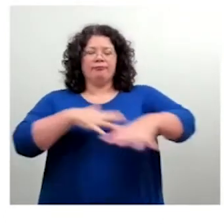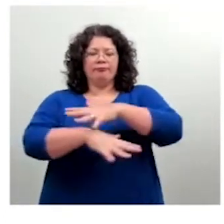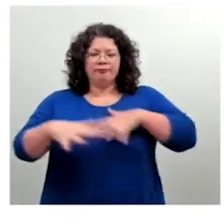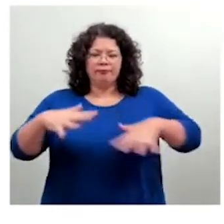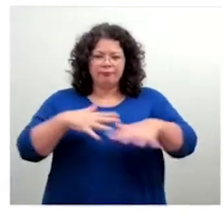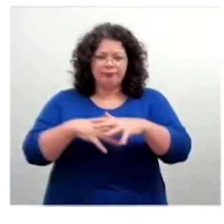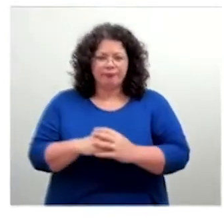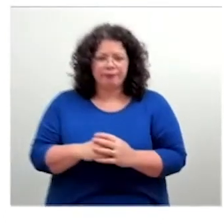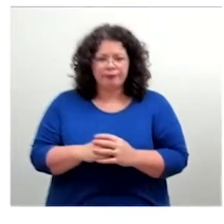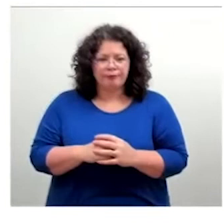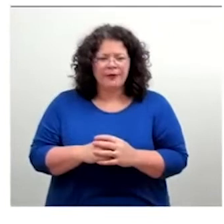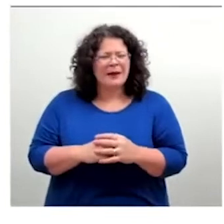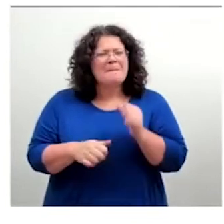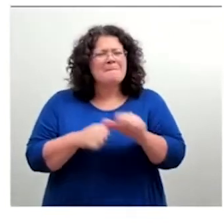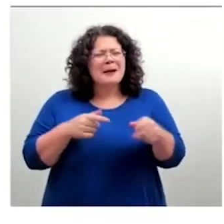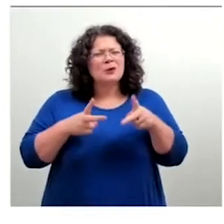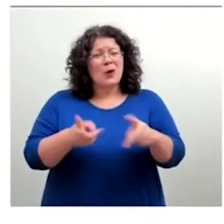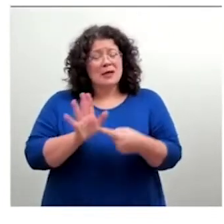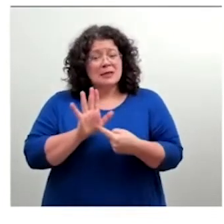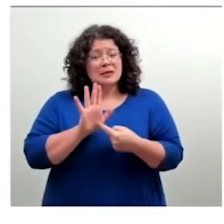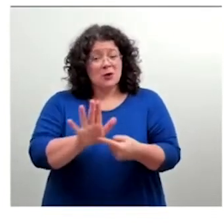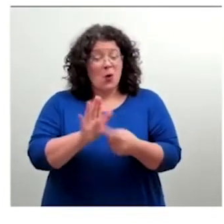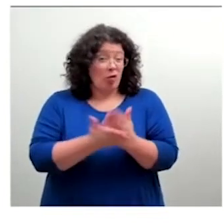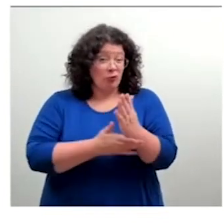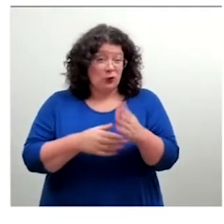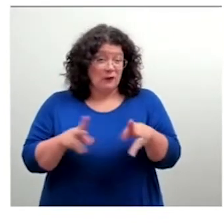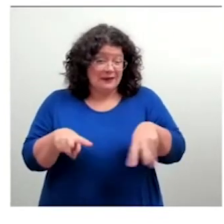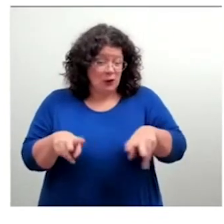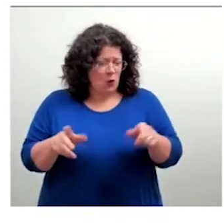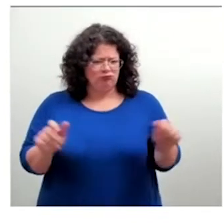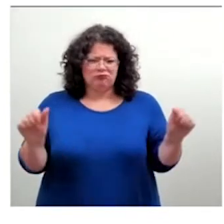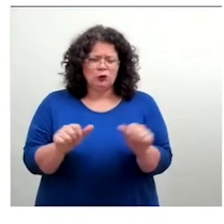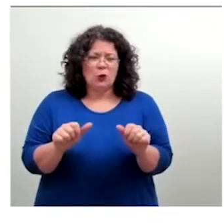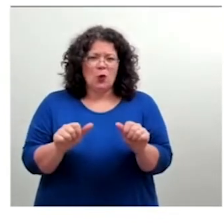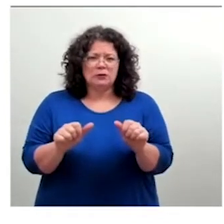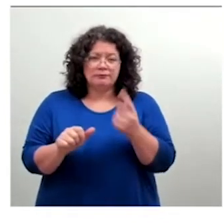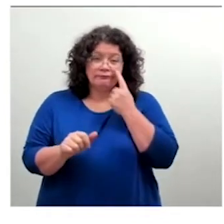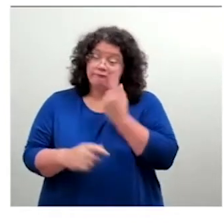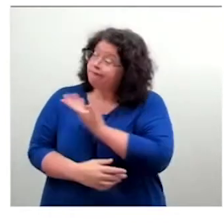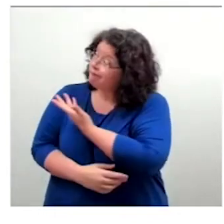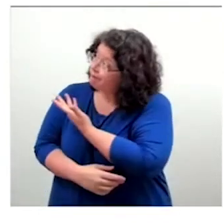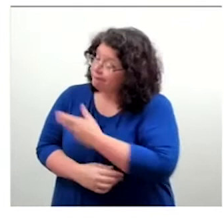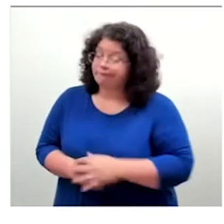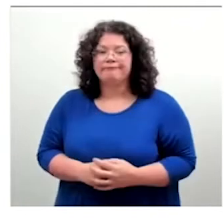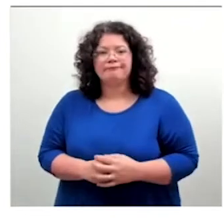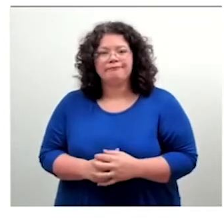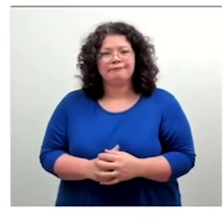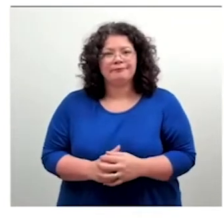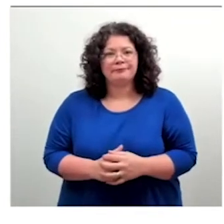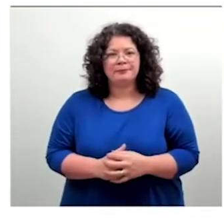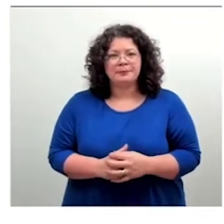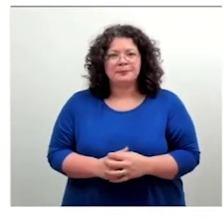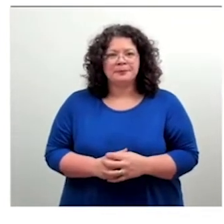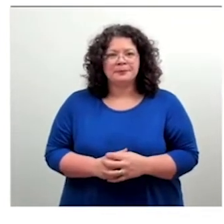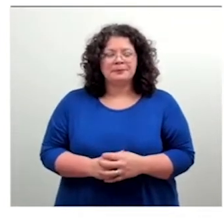now. Hello and welcome. We are going to demonstrate how I use Soundscape. I have my friend Emily here with me. Hi